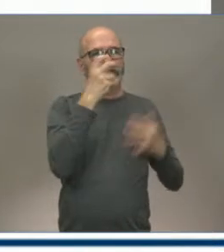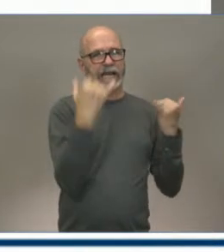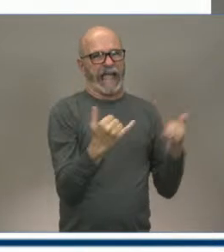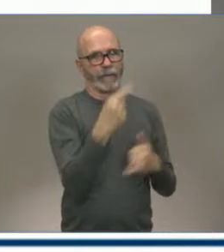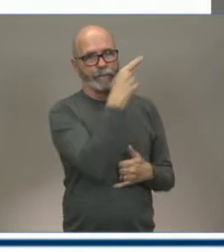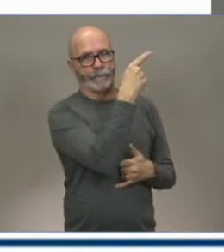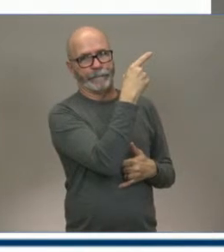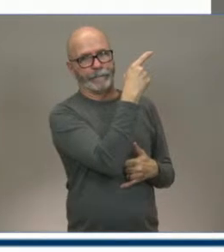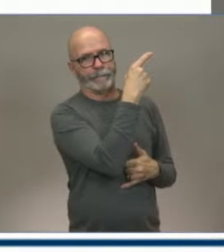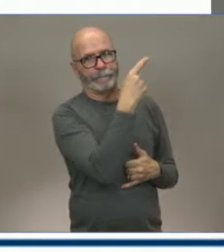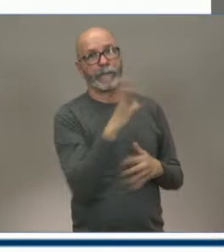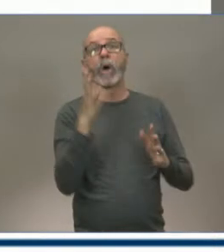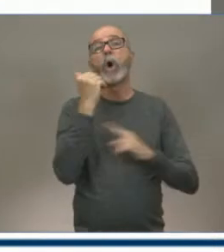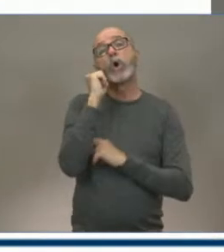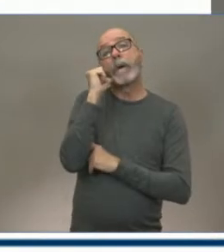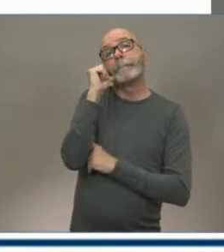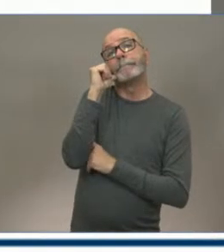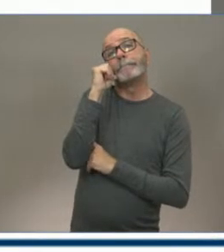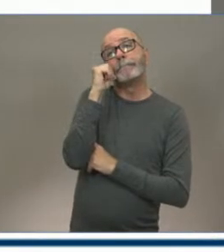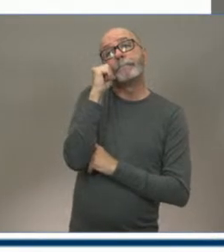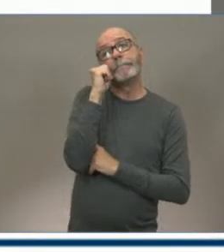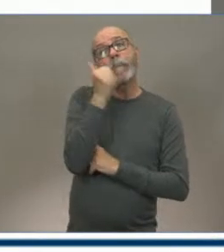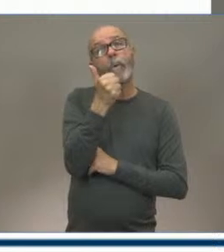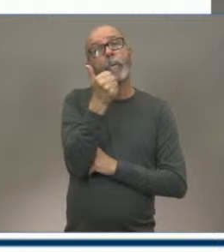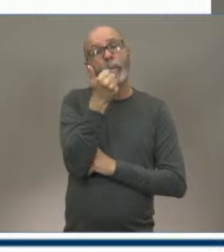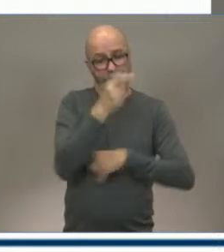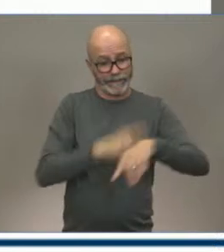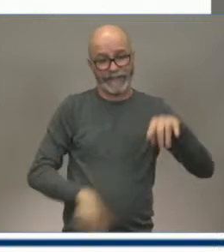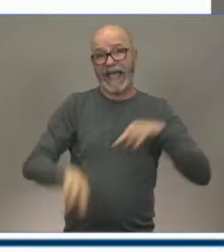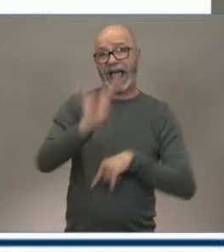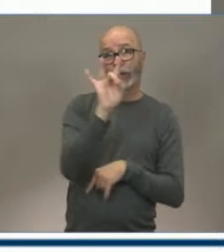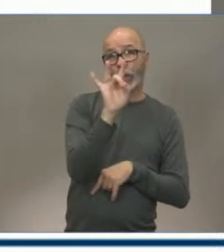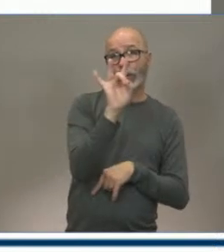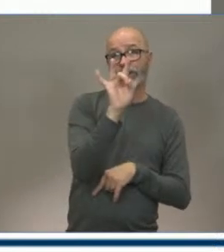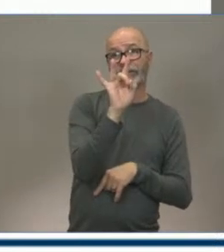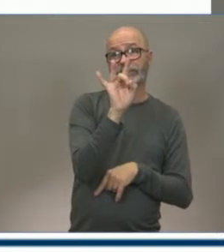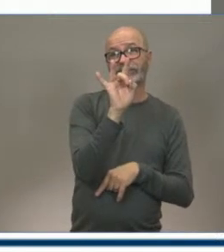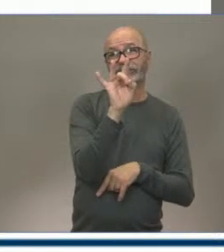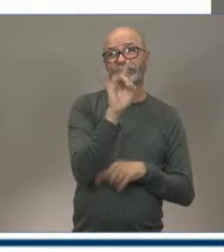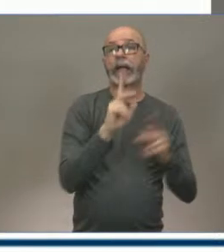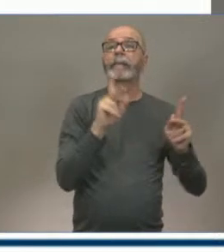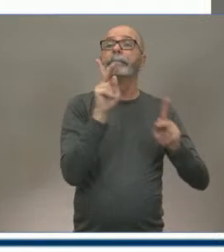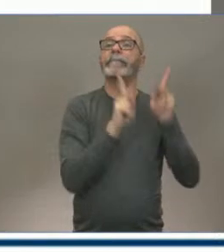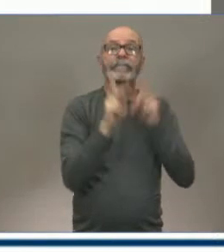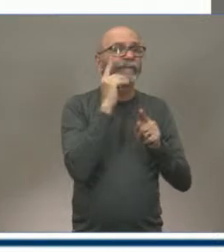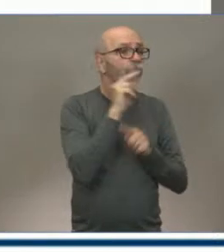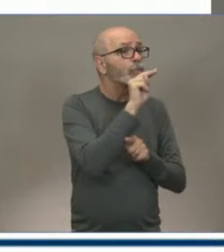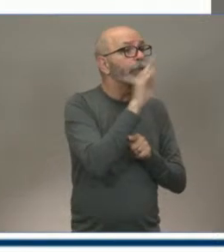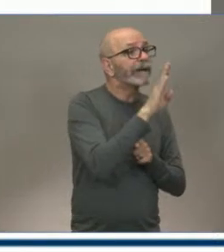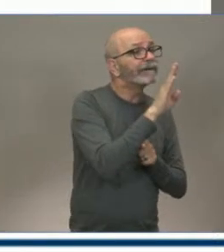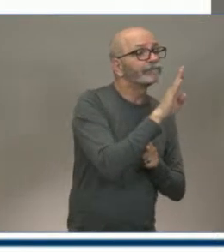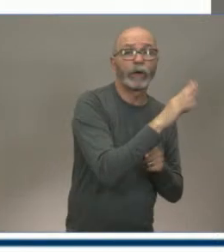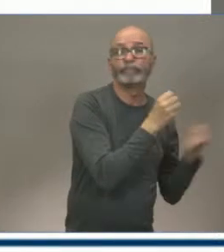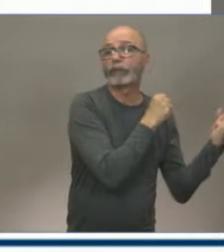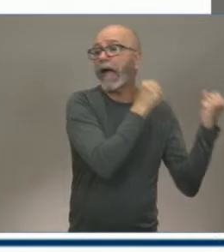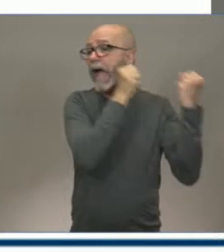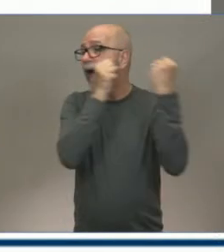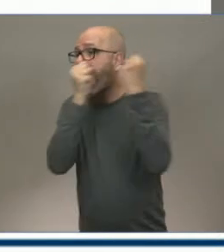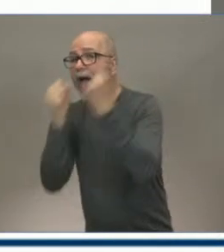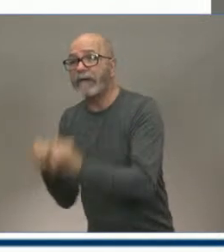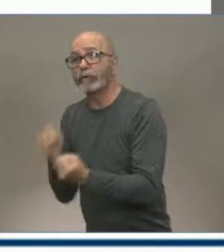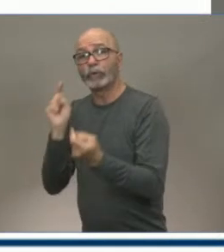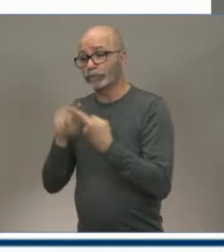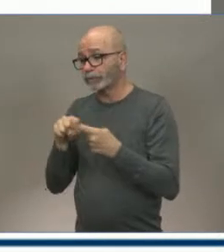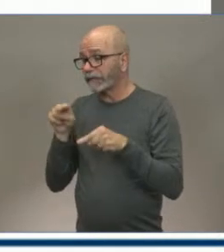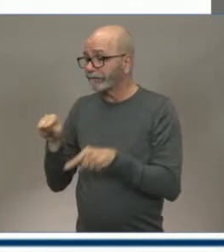tomorrow, January 9th at 8 a.m., anyone coming in from New Brunswick will need to complete a 14-day quarantine when